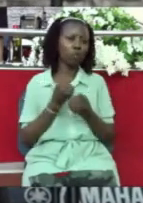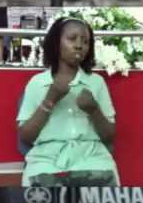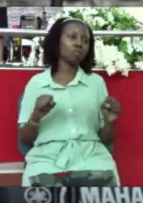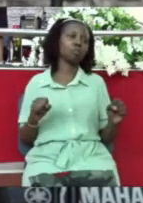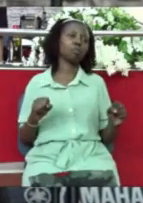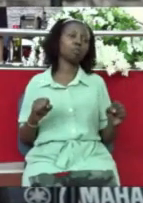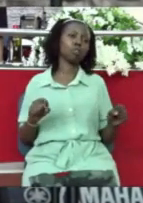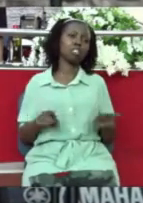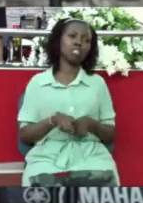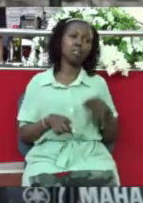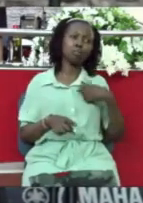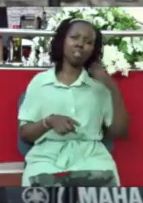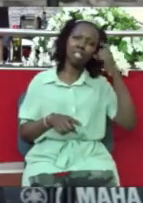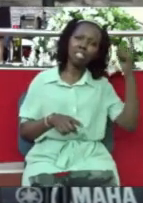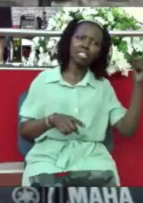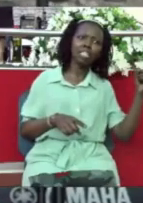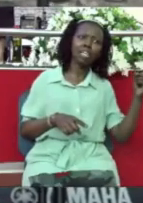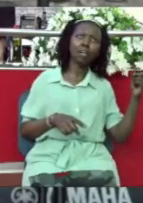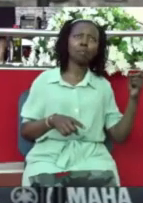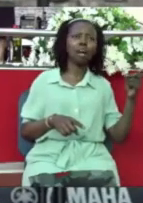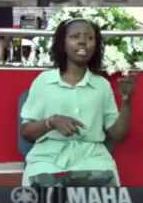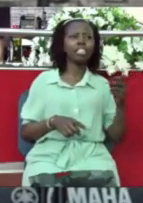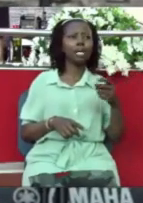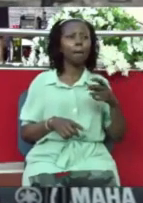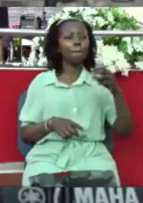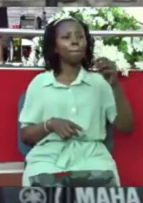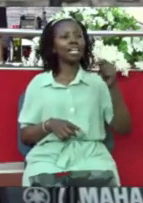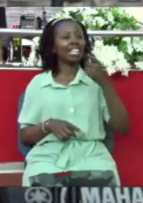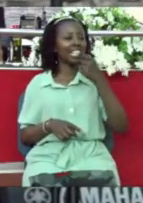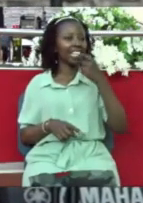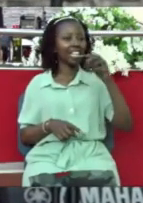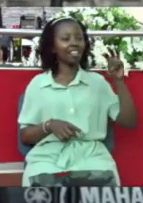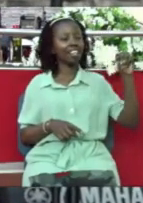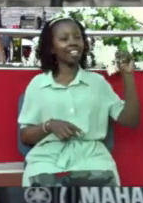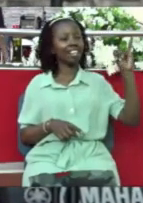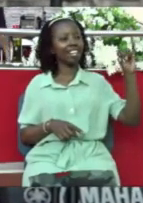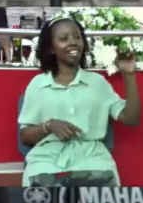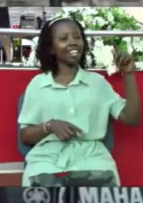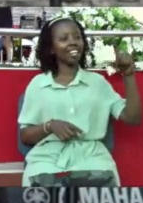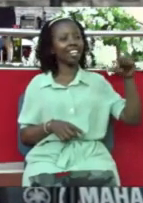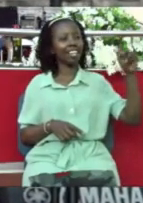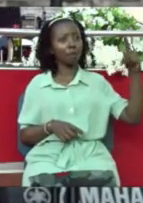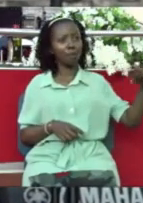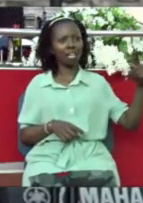Sioti maziwa tuuziwe na kikombe. I'm not dreaming 15. That unajua kuna kikombe inaitwa 15. We be sold milk with that cup